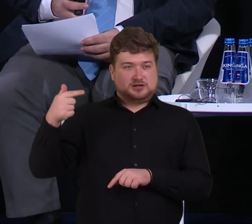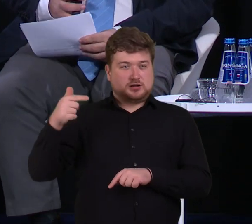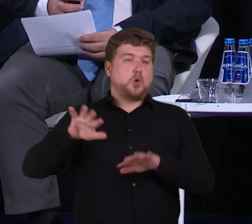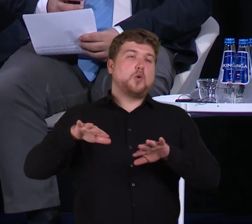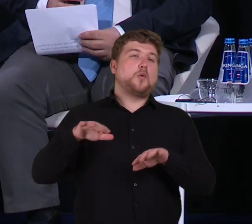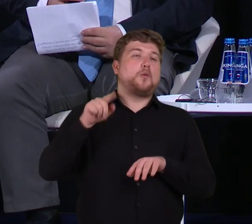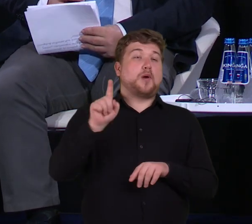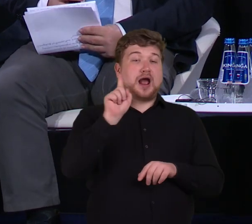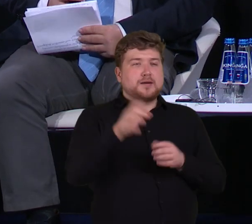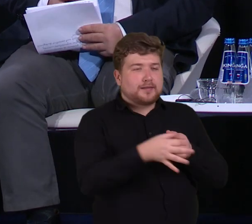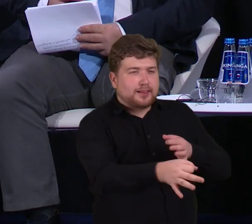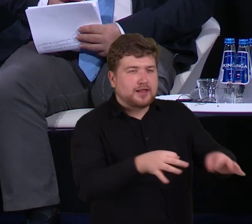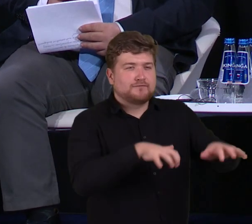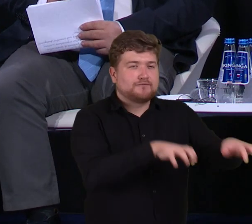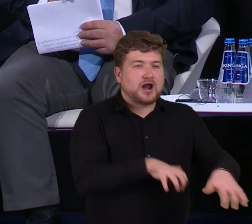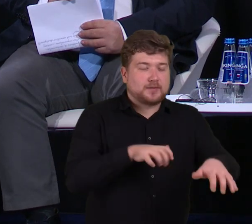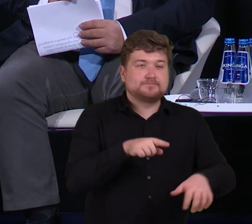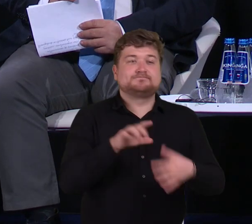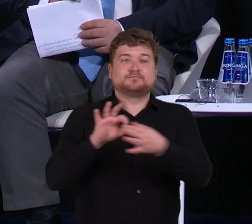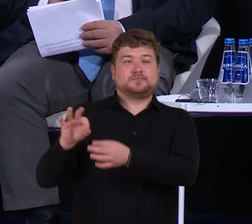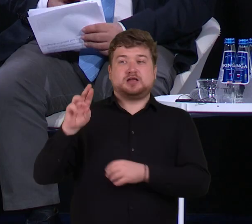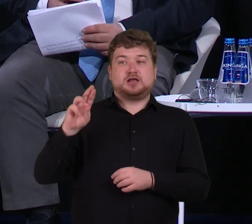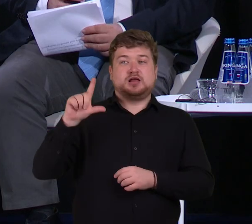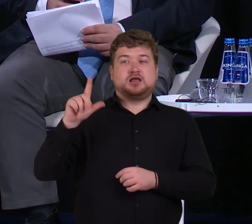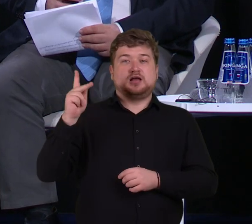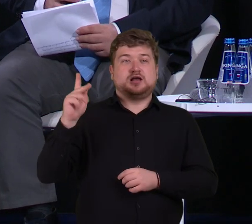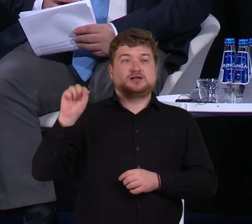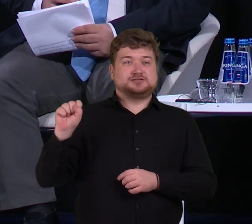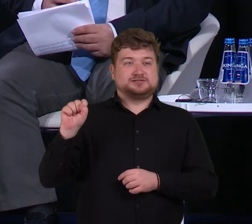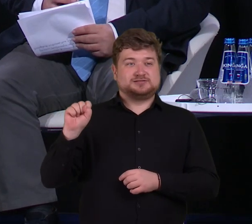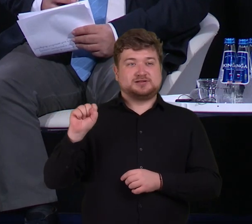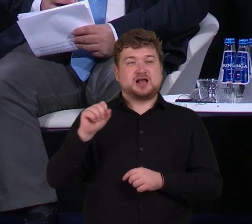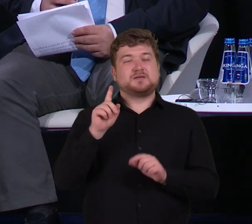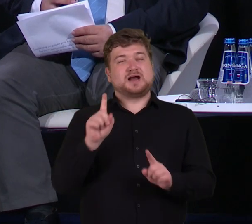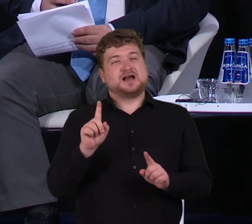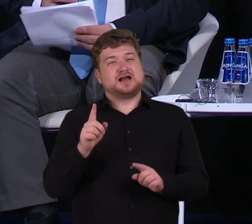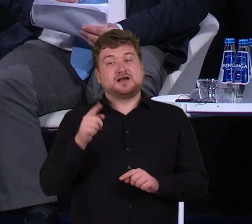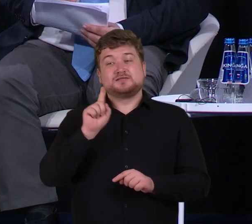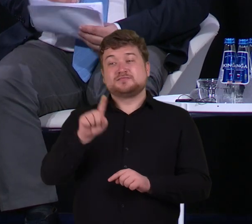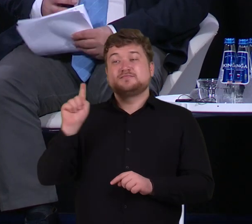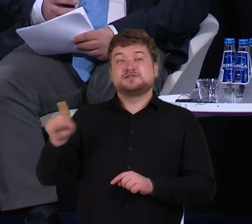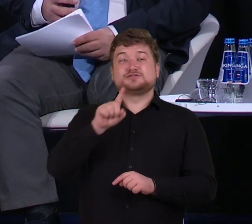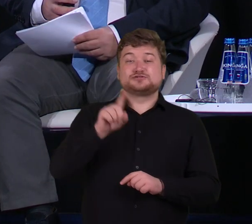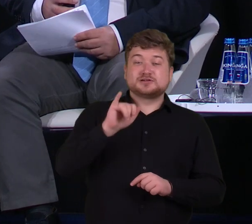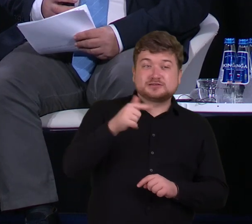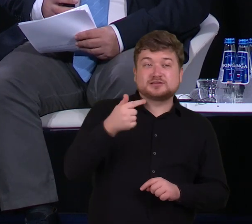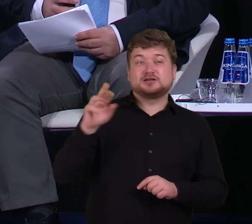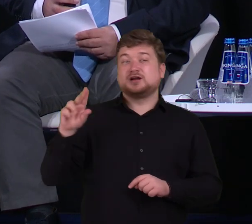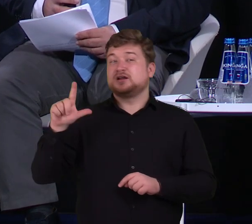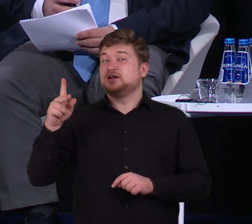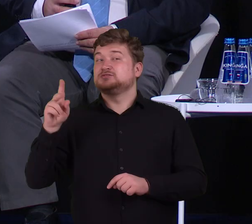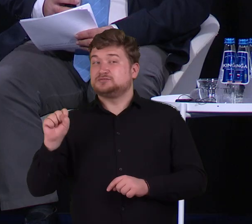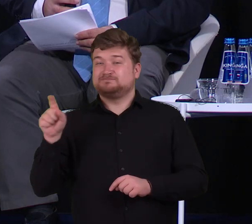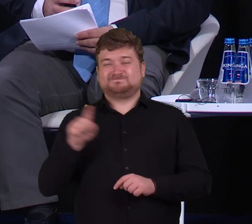unfair, because those instruments might be used in many areas, also mixed areas. So I represent Warsaw